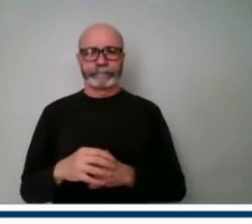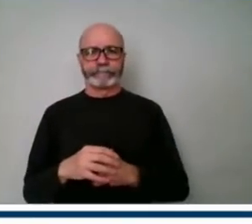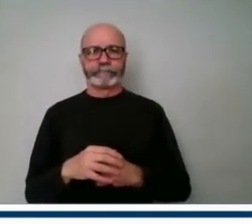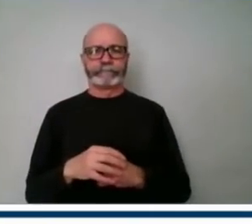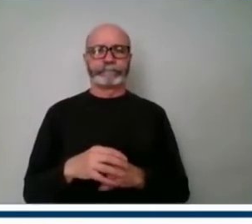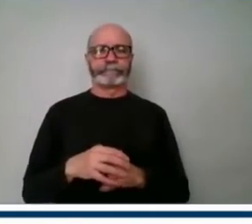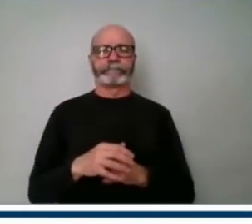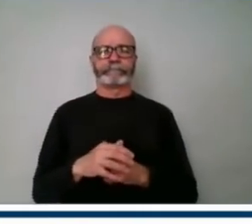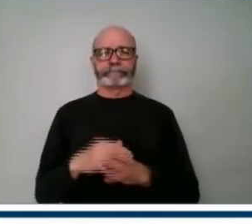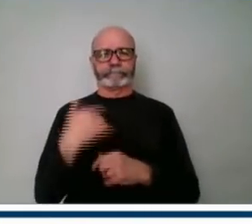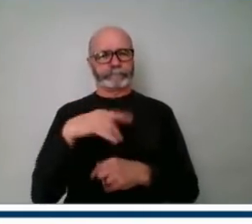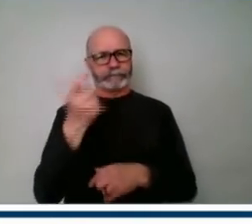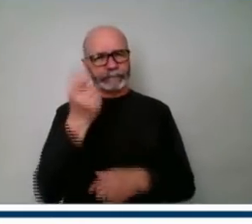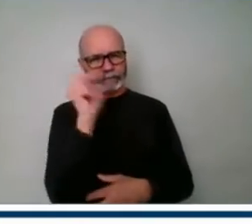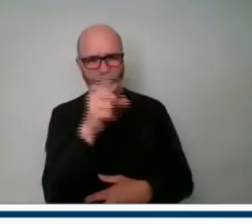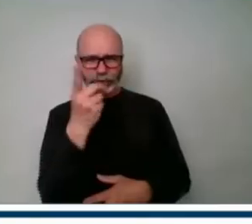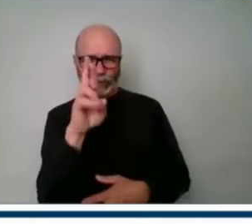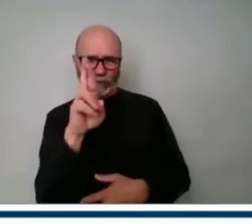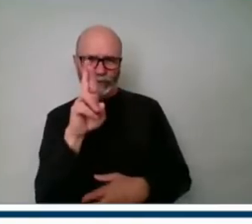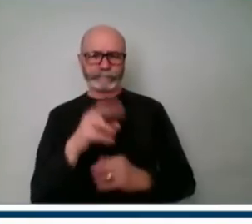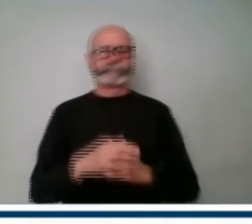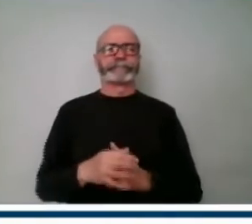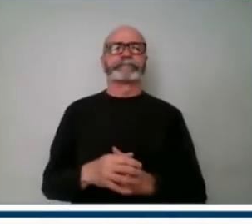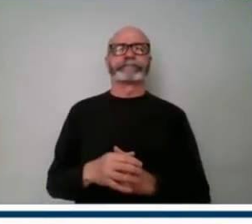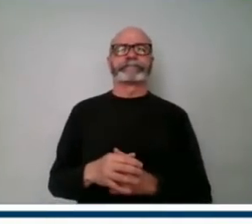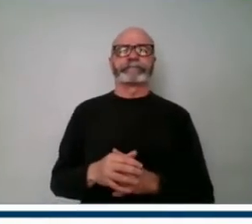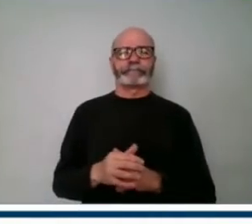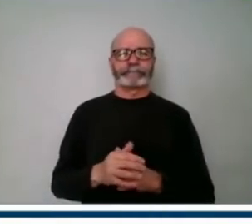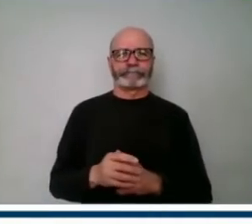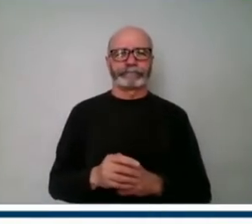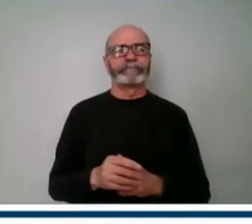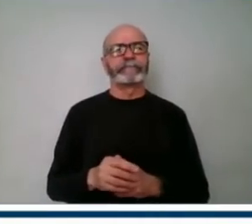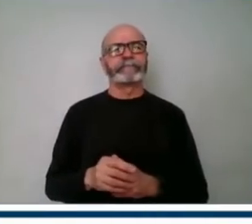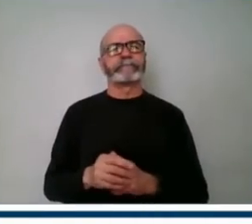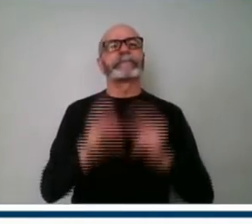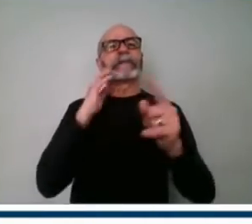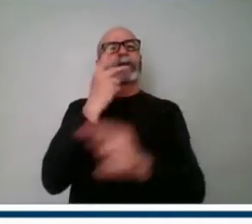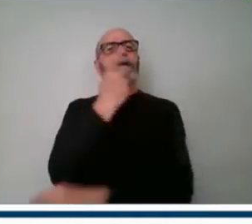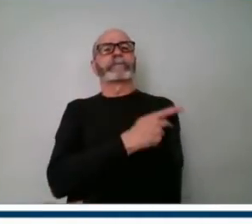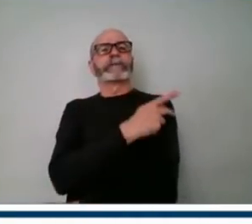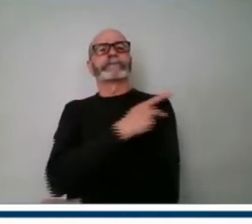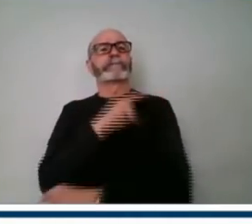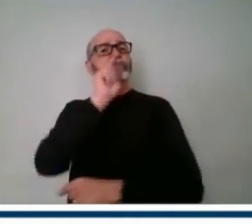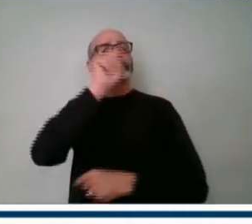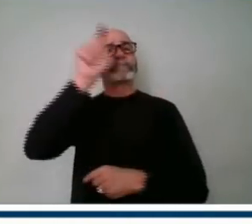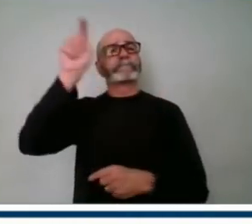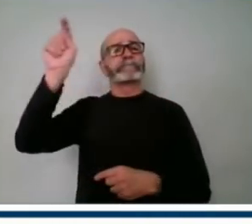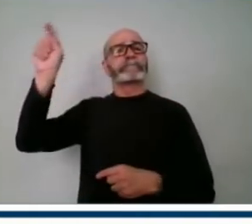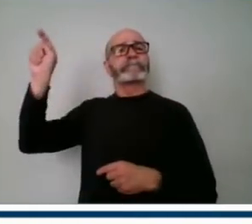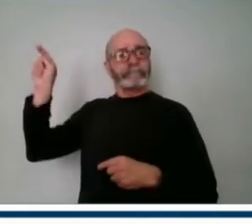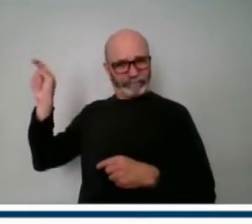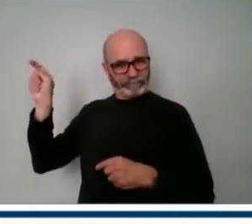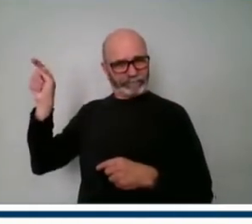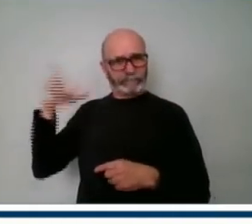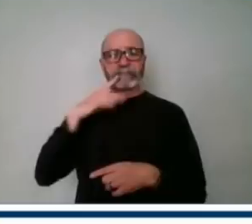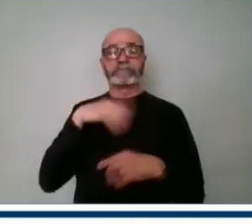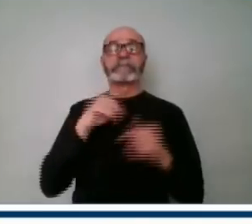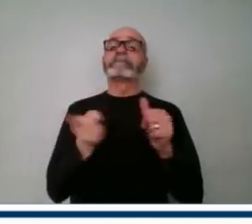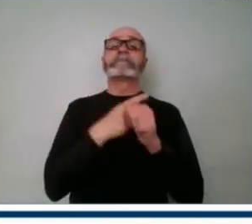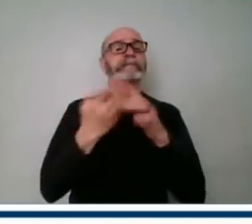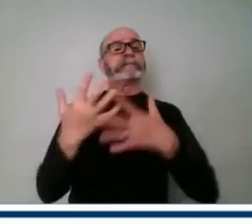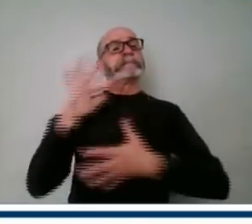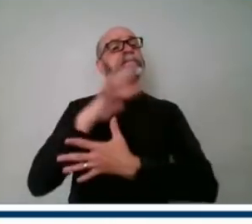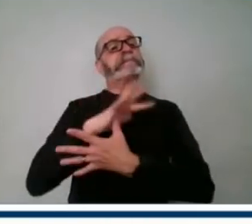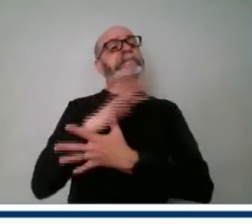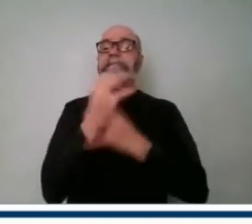Strang. Every other province in Canada has said it will prioritize people with underlying medical conditions,